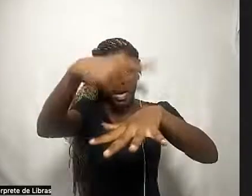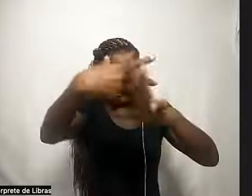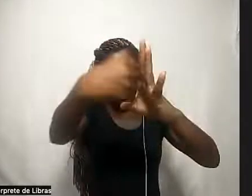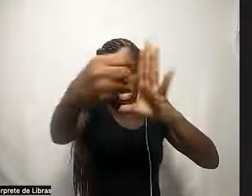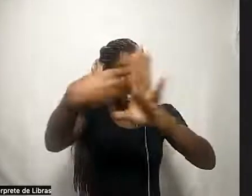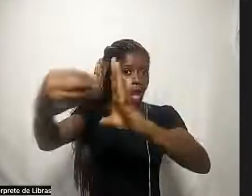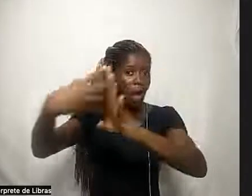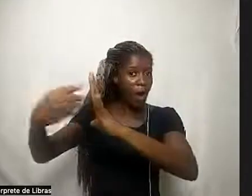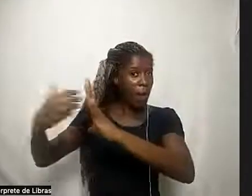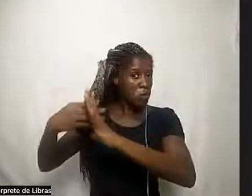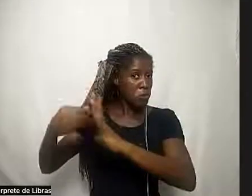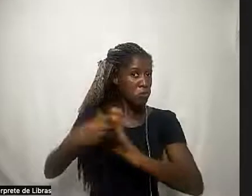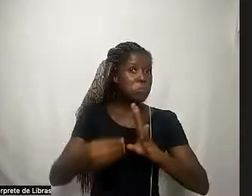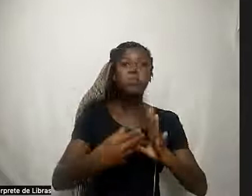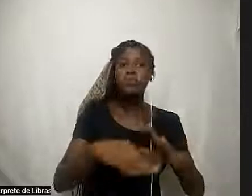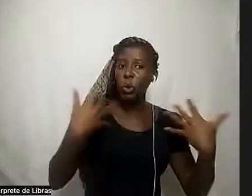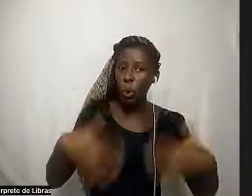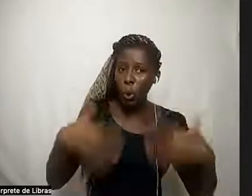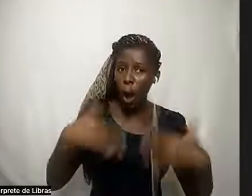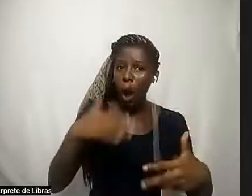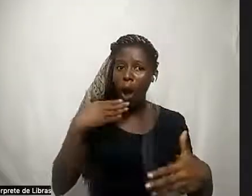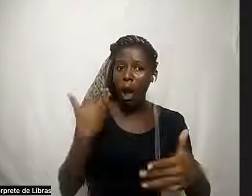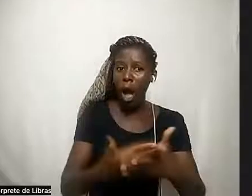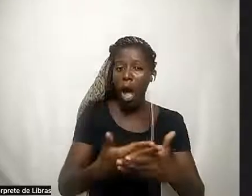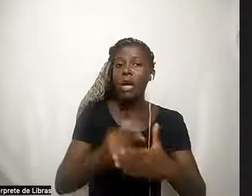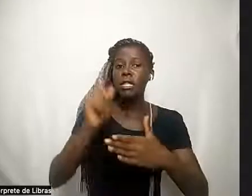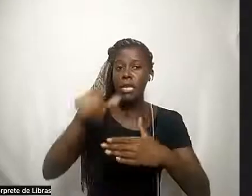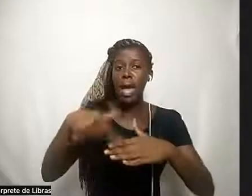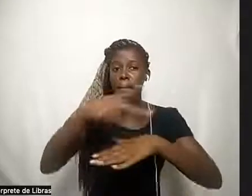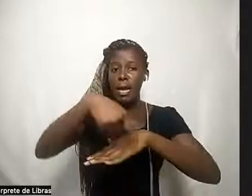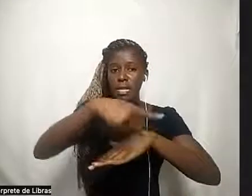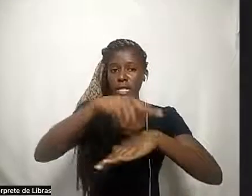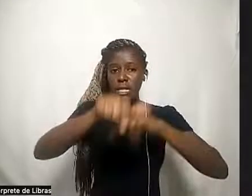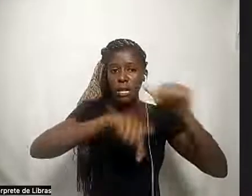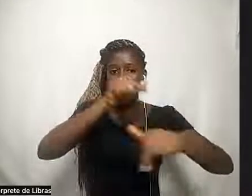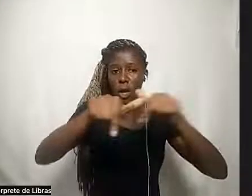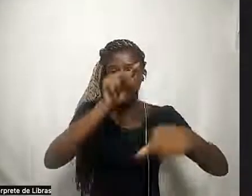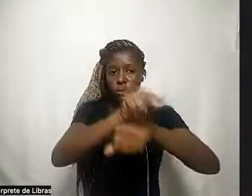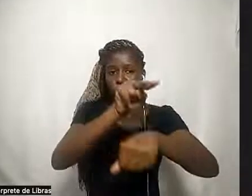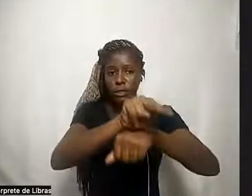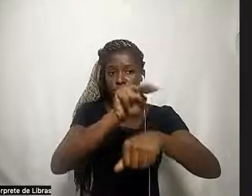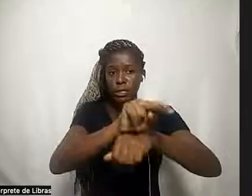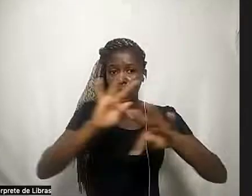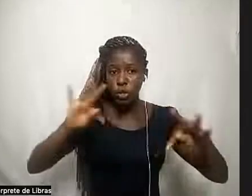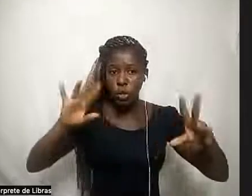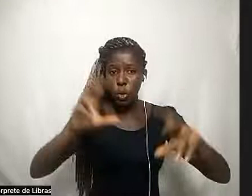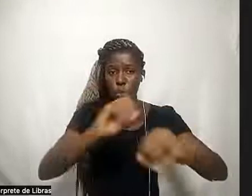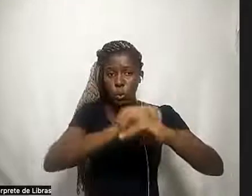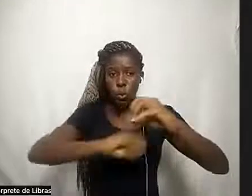to legislation in several countries that operate all over the Atlantic Ocean.